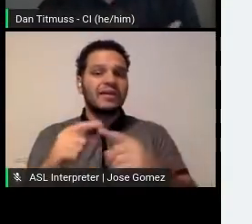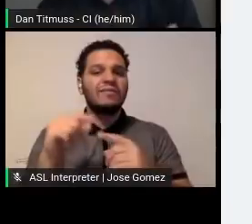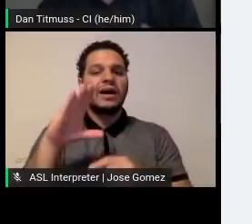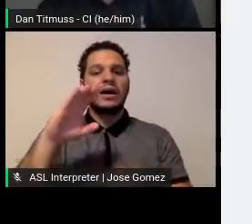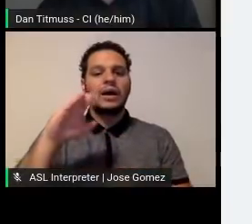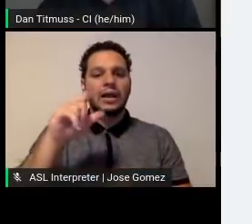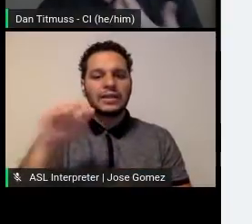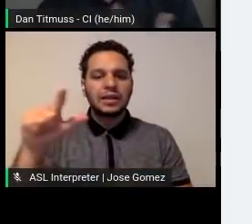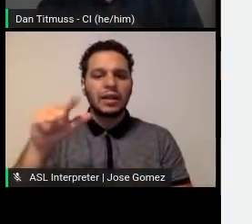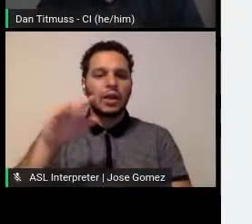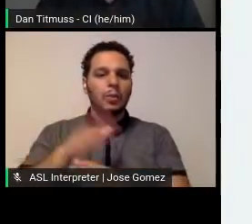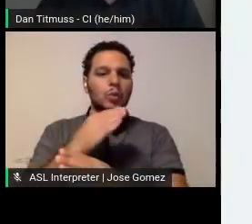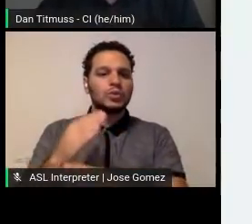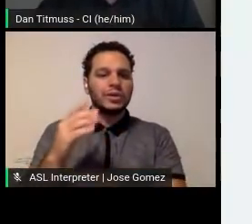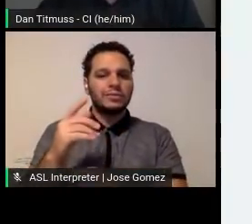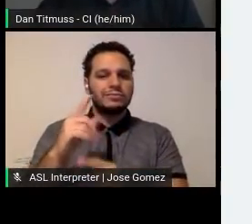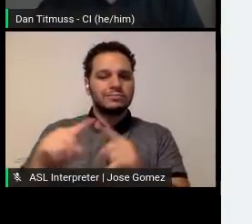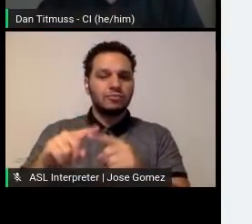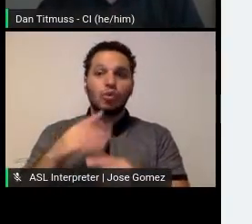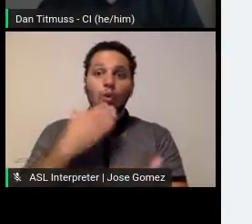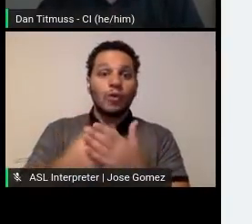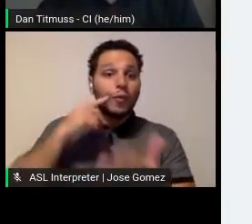really, really good for studying.